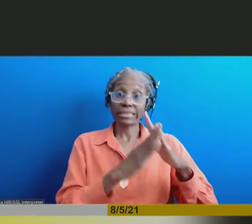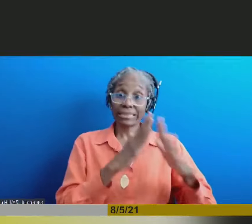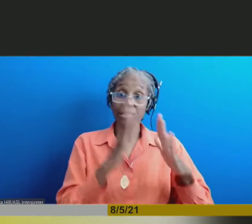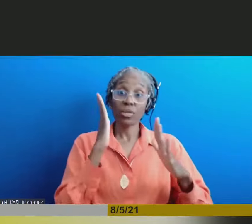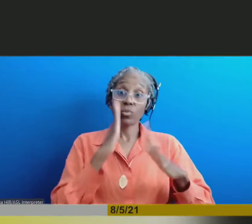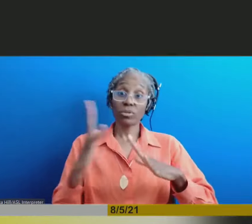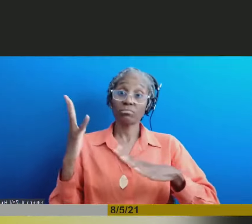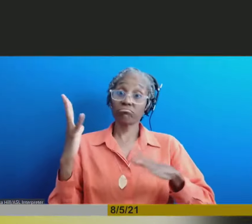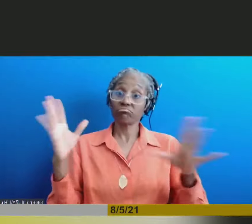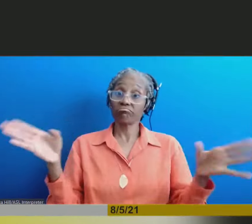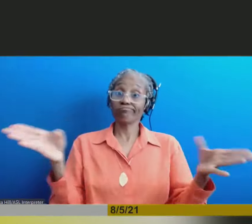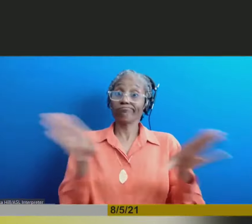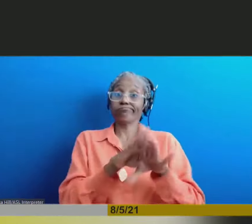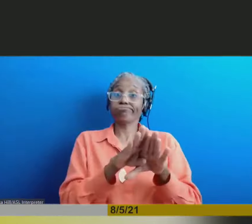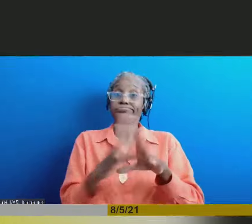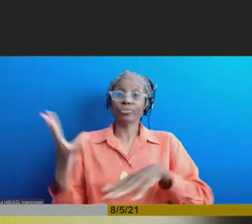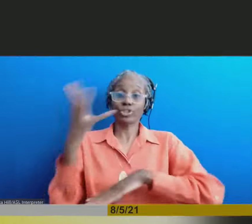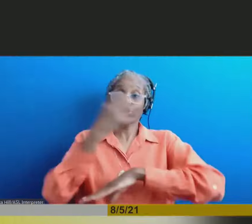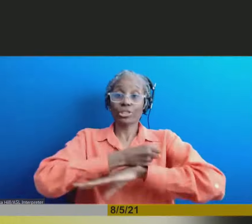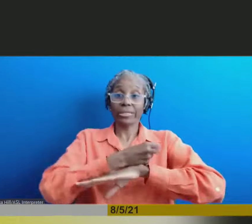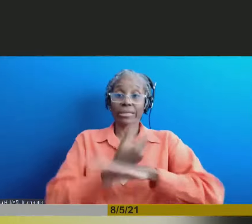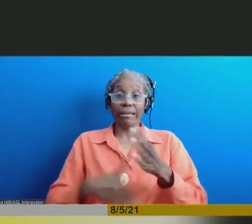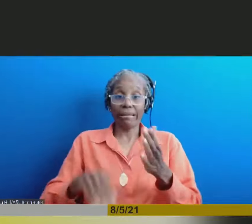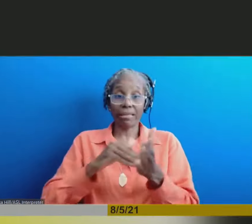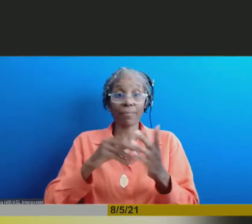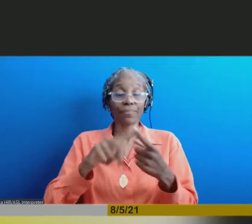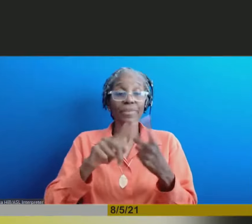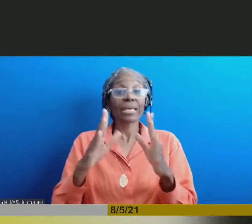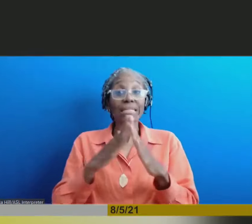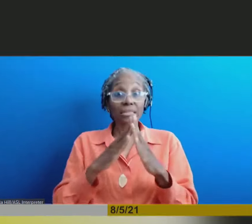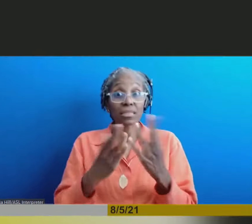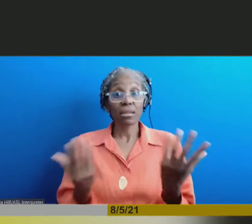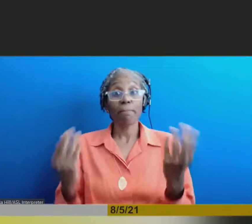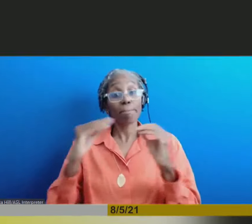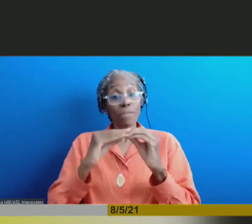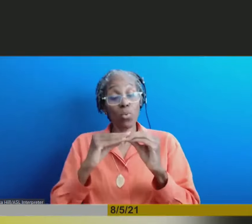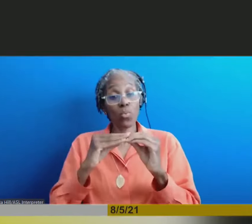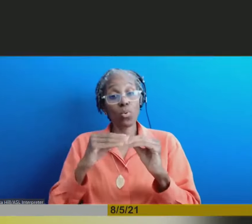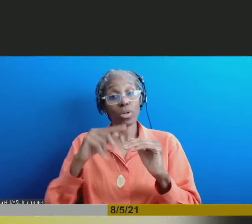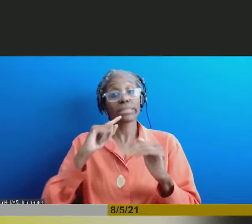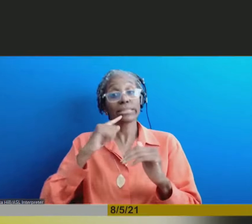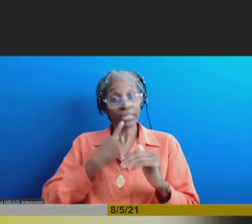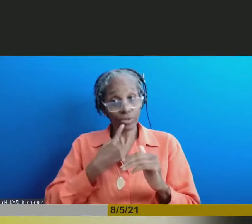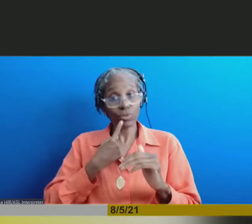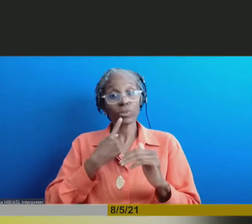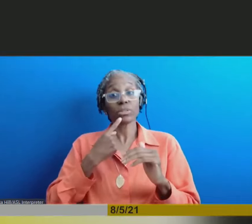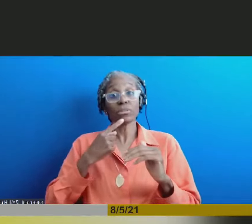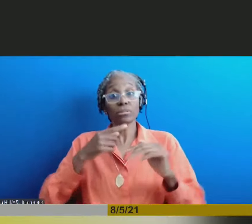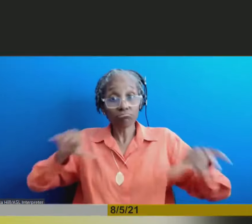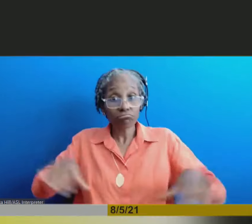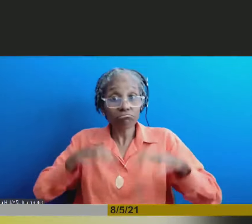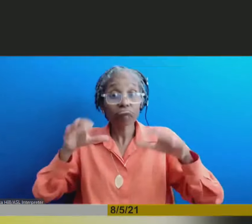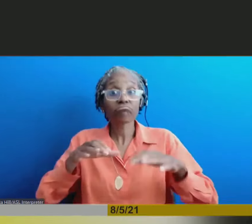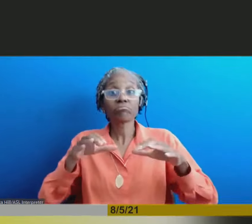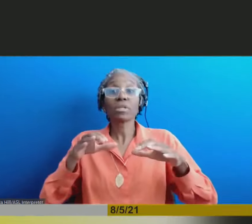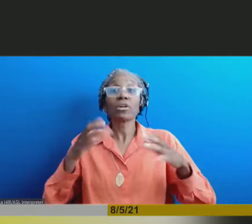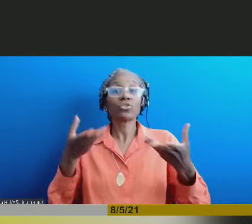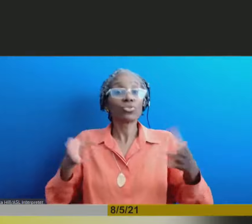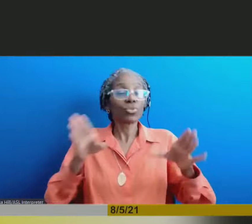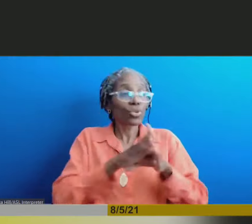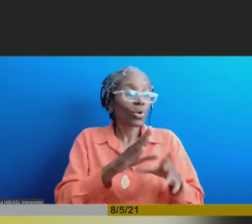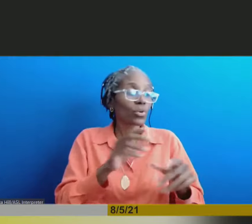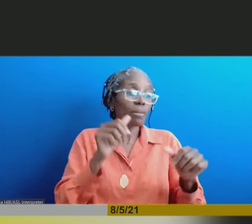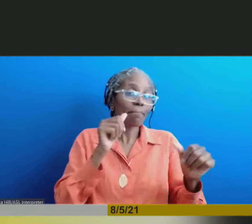again. And will the city take any further measures to reduce transmission, such as closing indoor dining, bars,